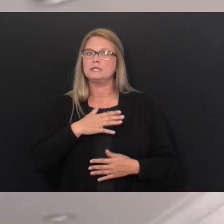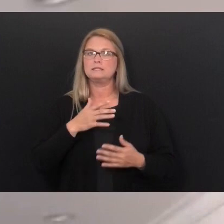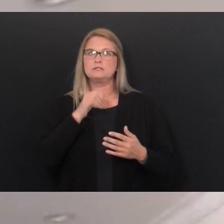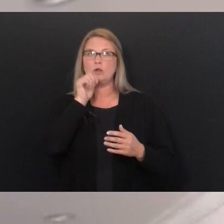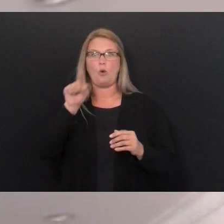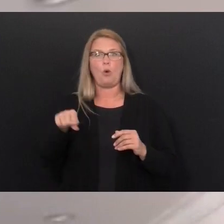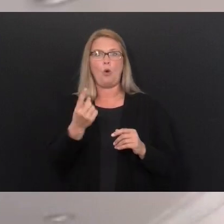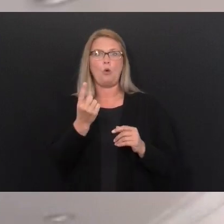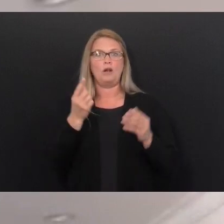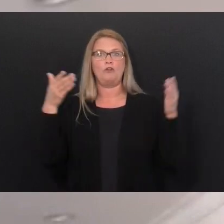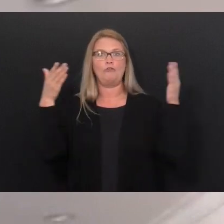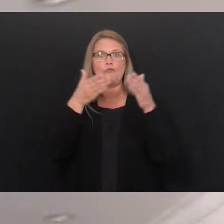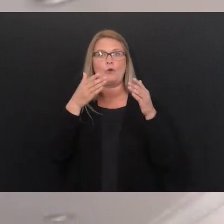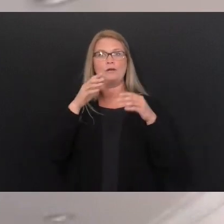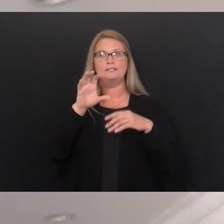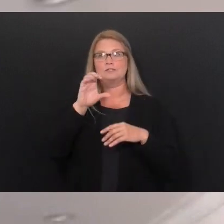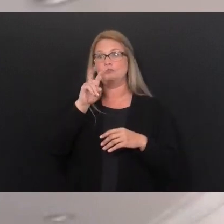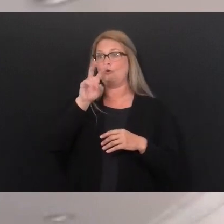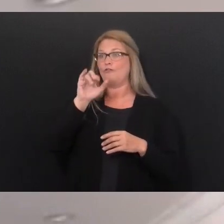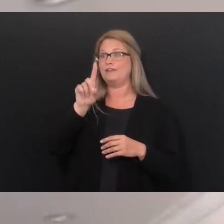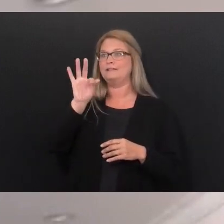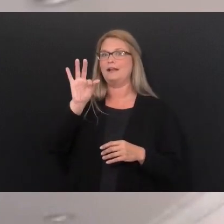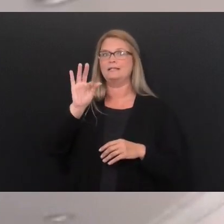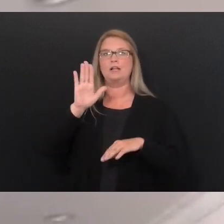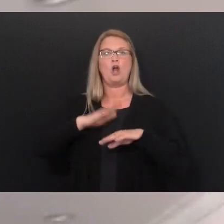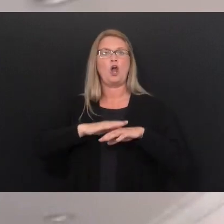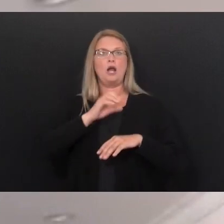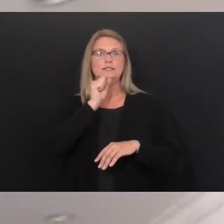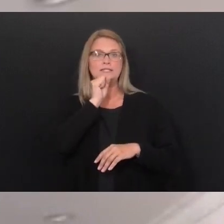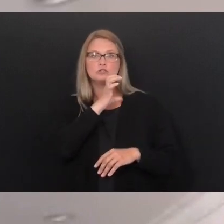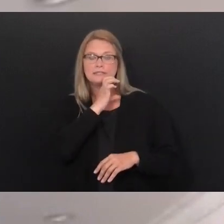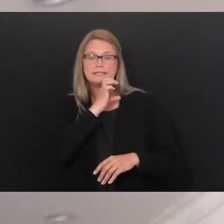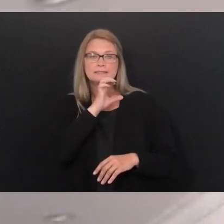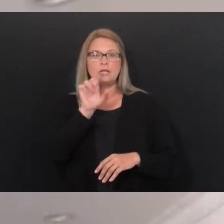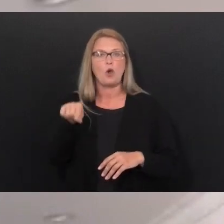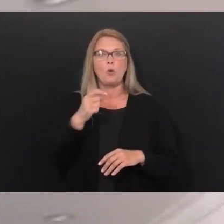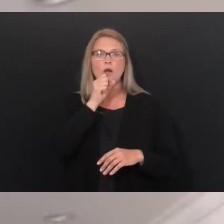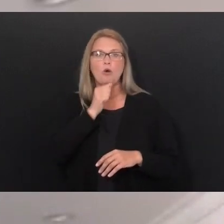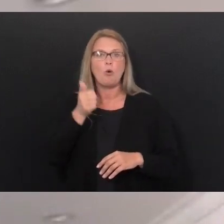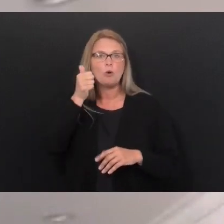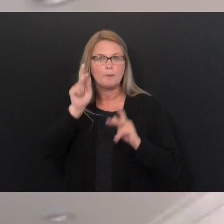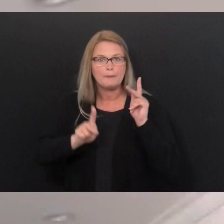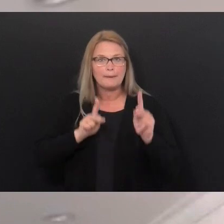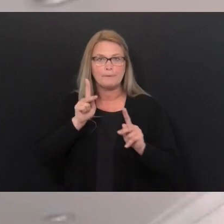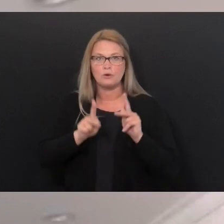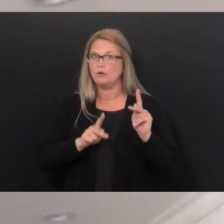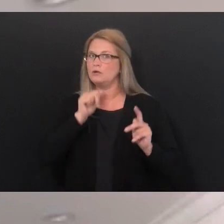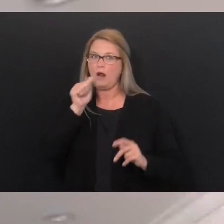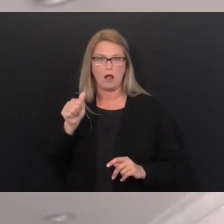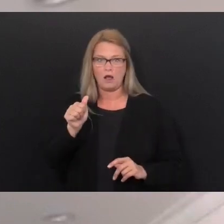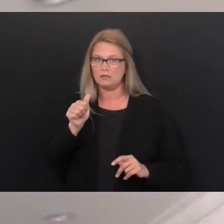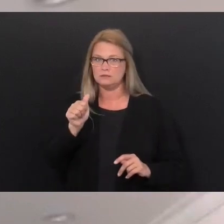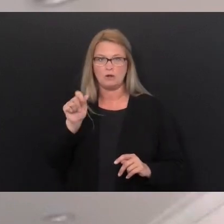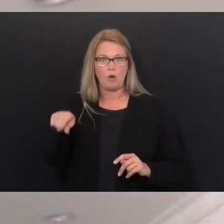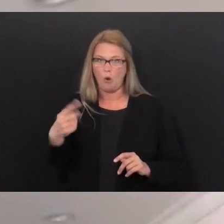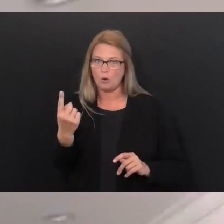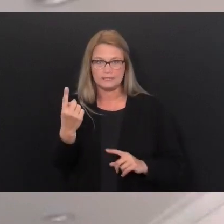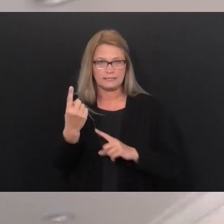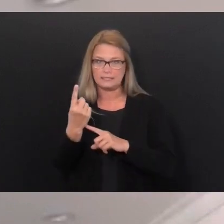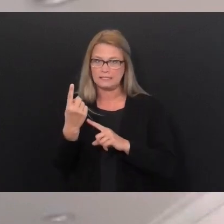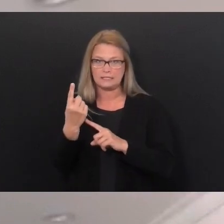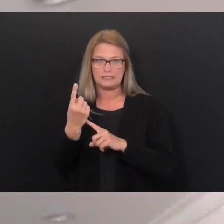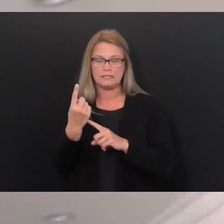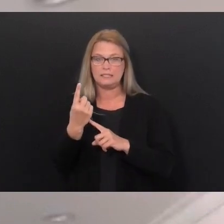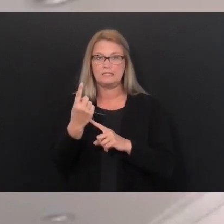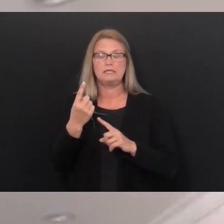as just a disease that really affects older people or people in congregate facilities like nursing homes